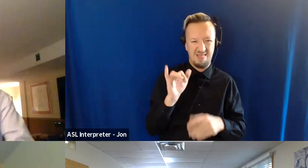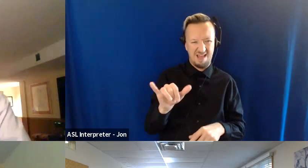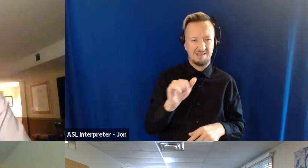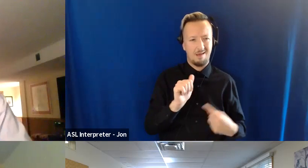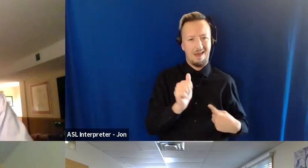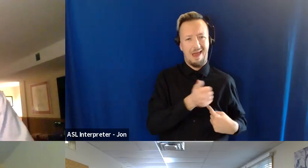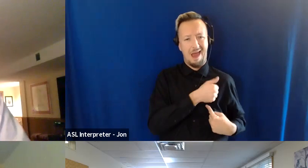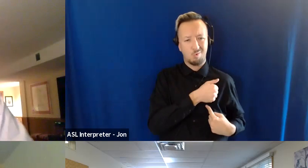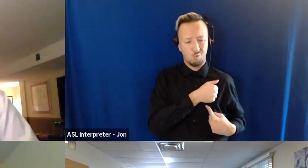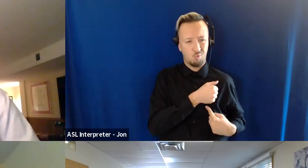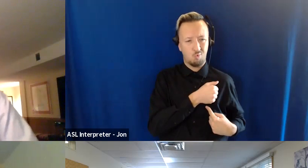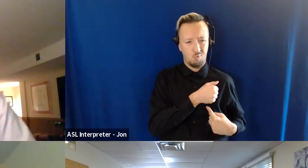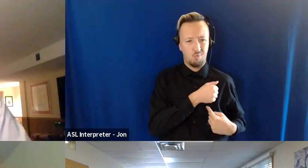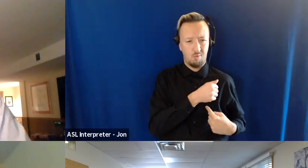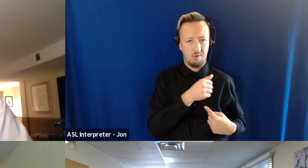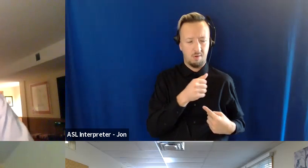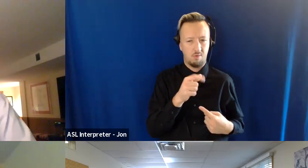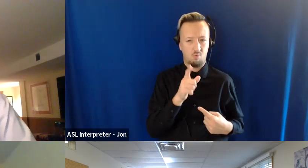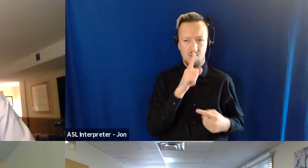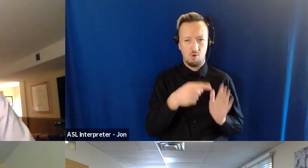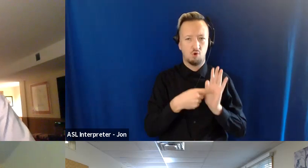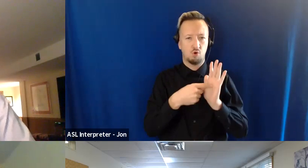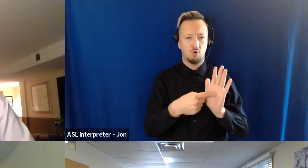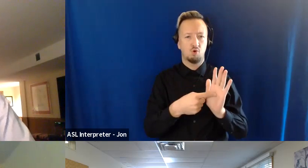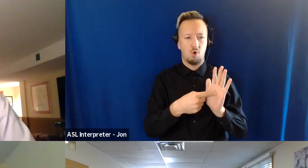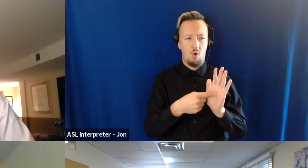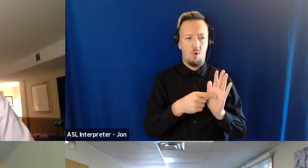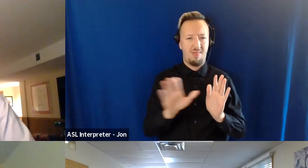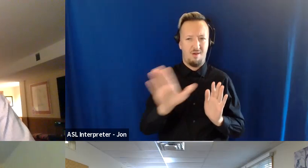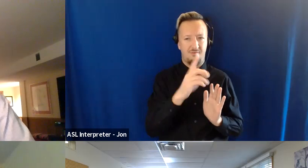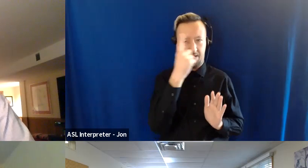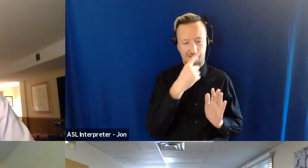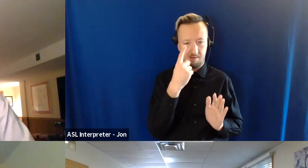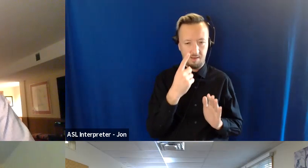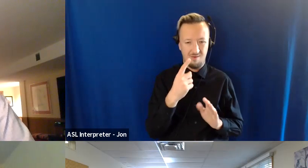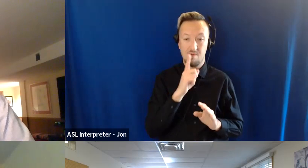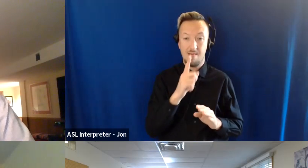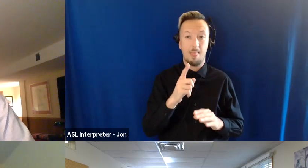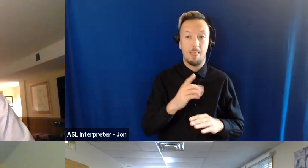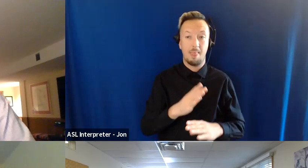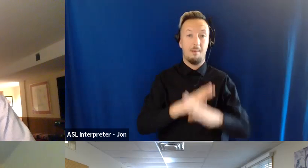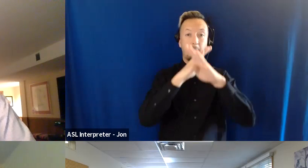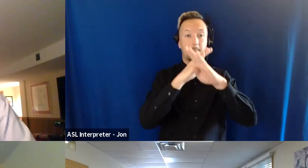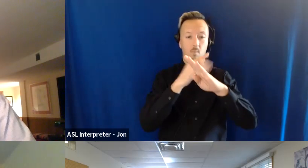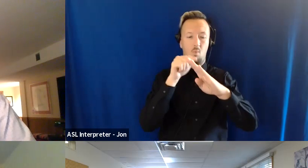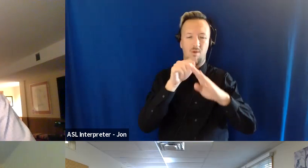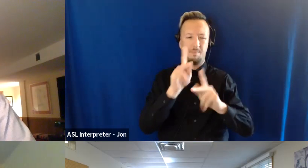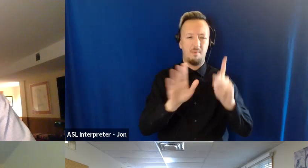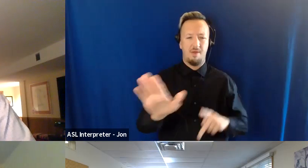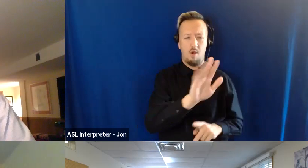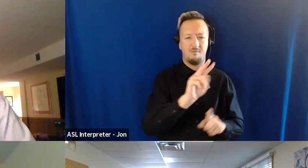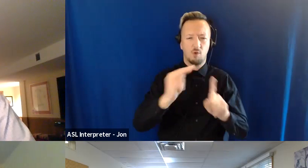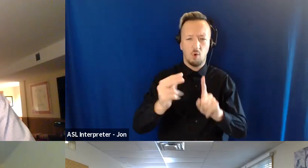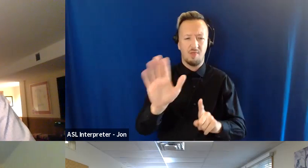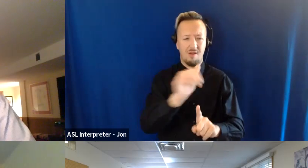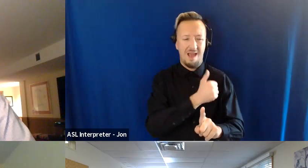barriers that really started to show their ugly face as the barriers to access to life, liberty, and the